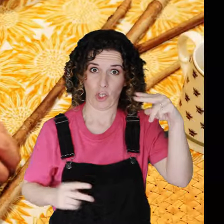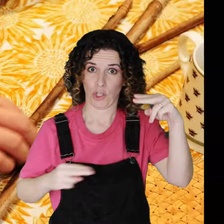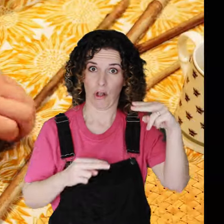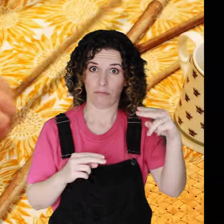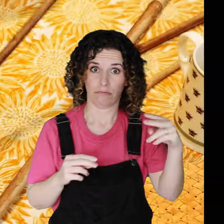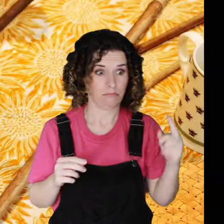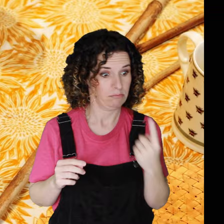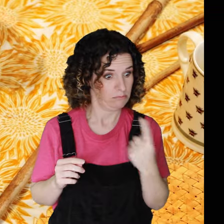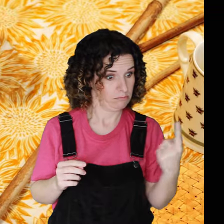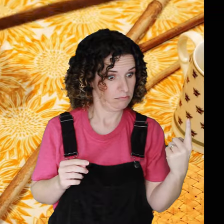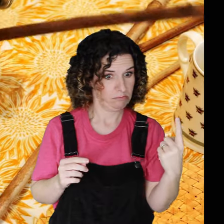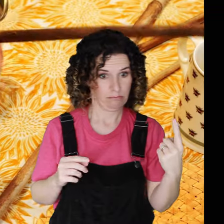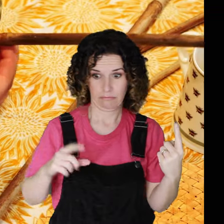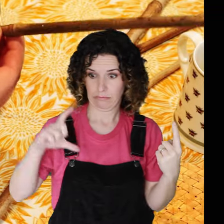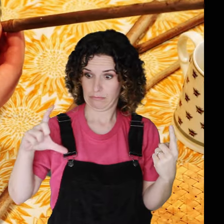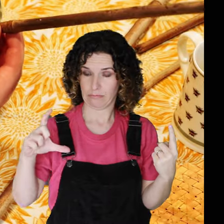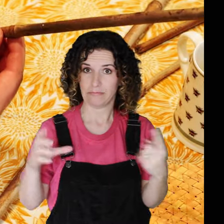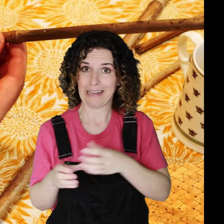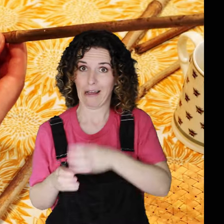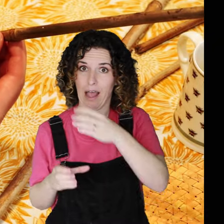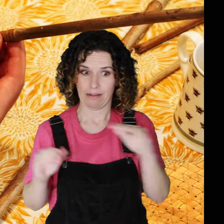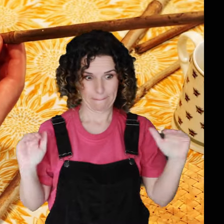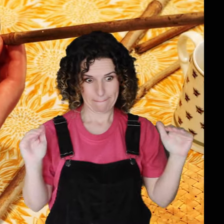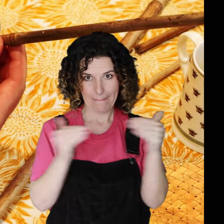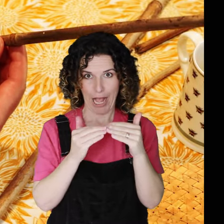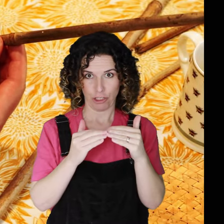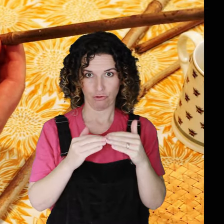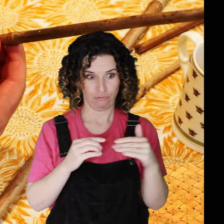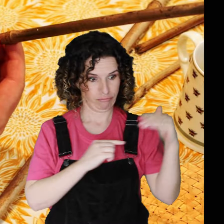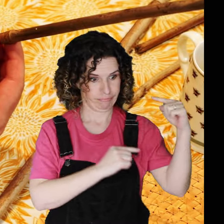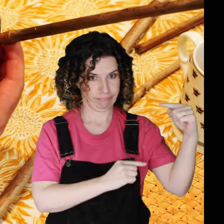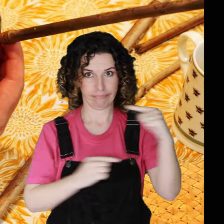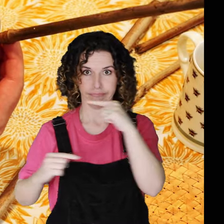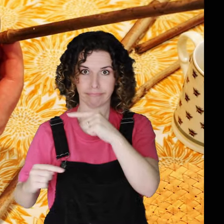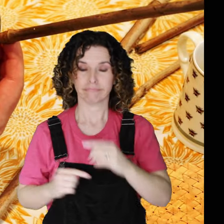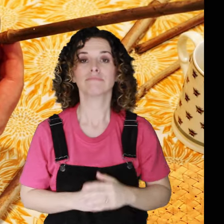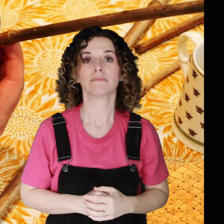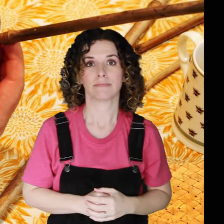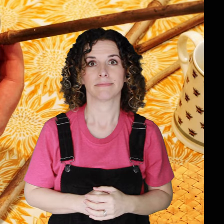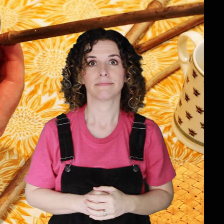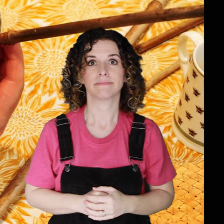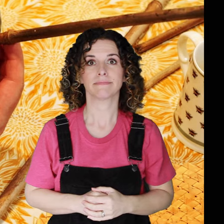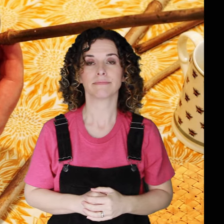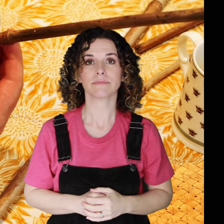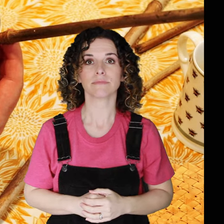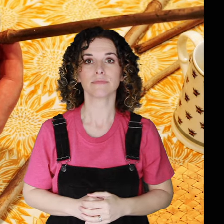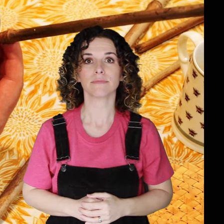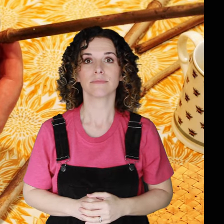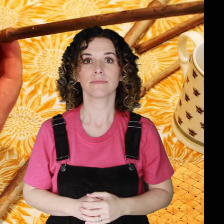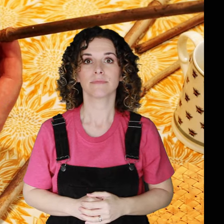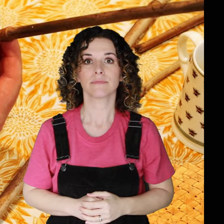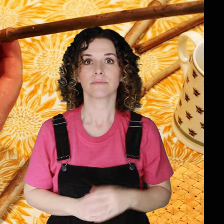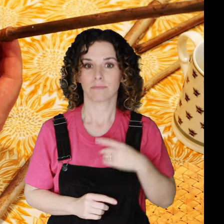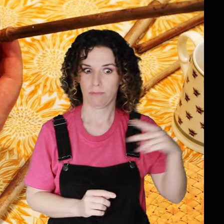So now I'm going to measure my hollow canes to the same length as this tin